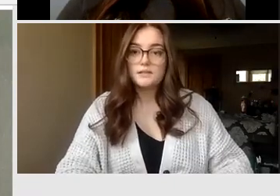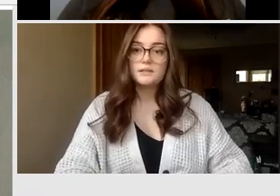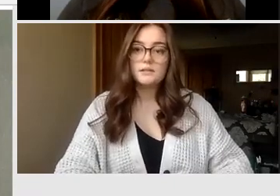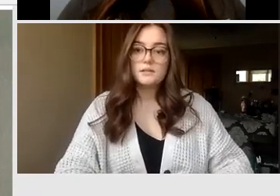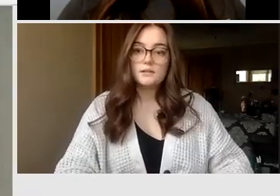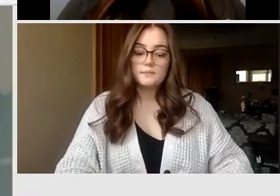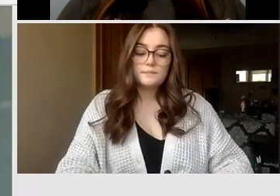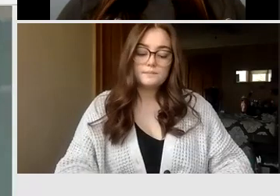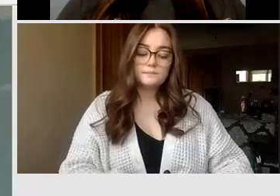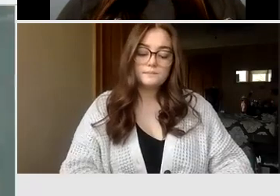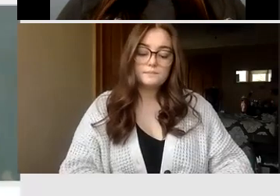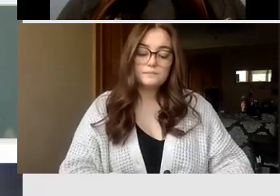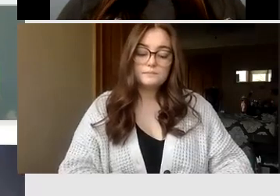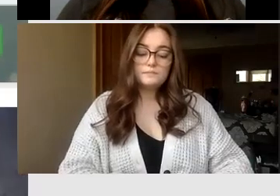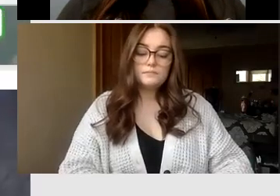earthquakes.